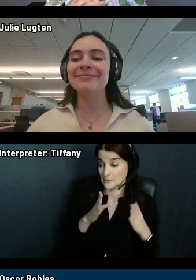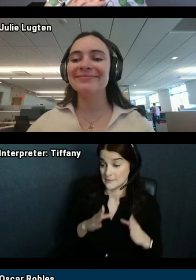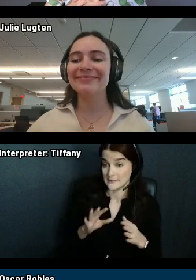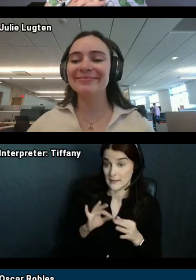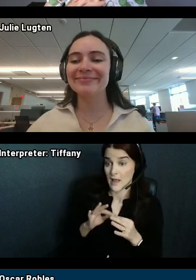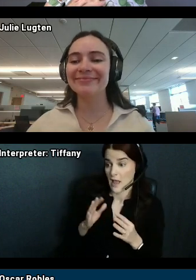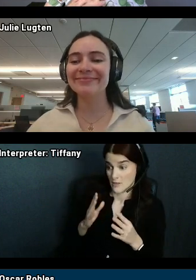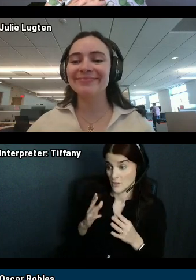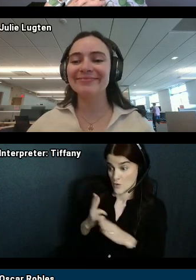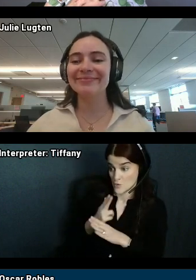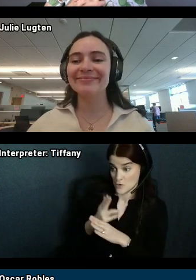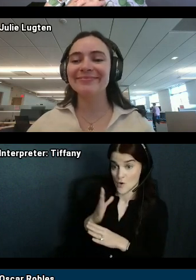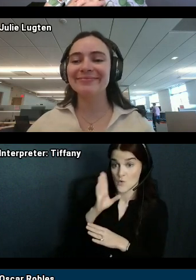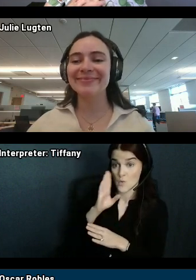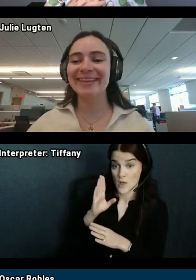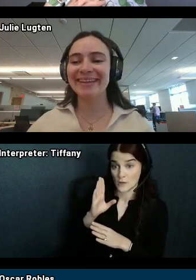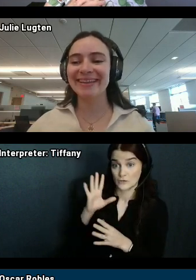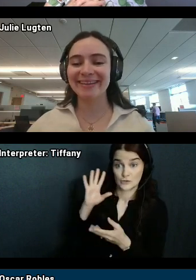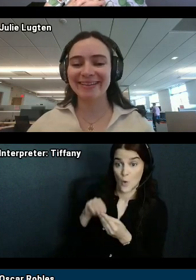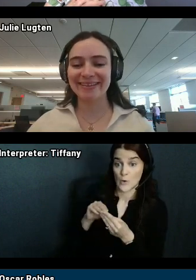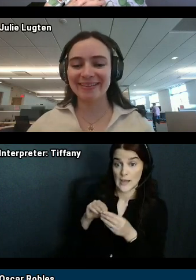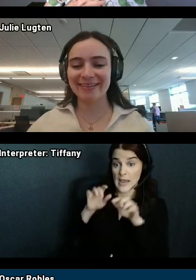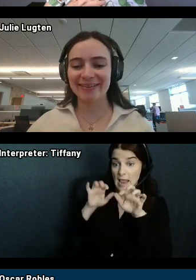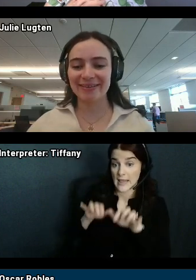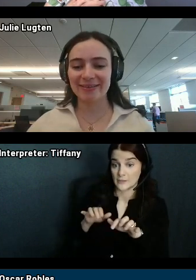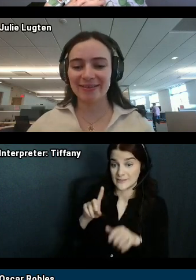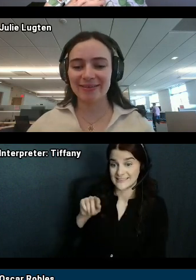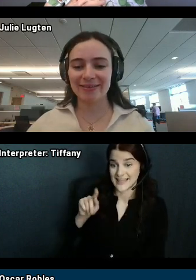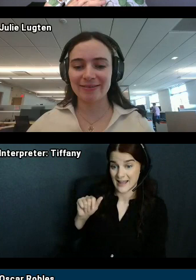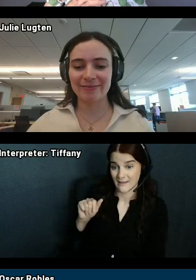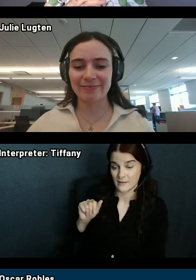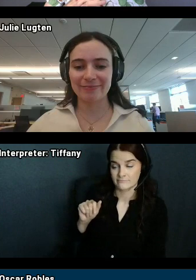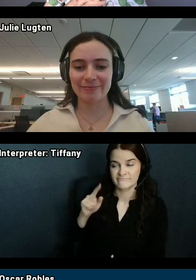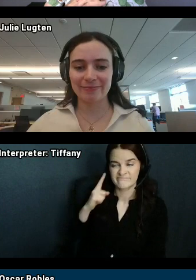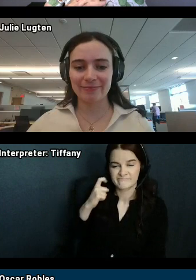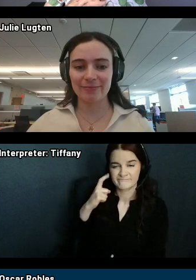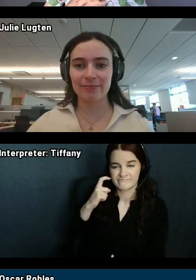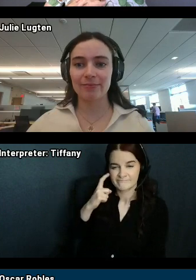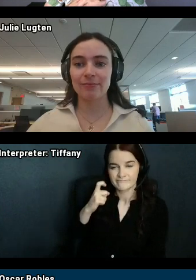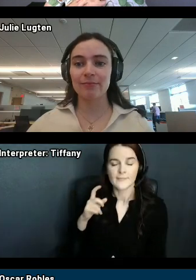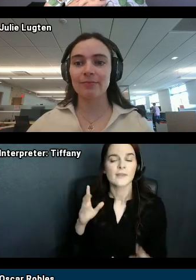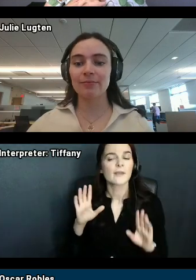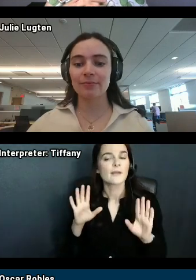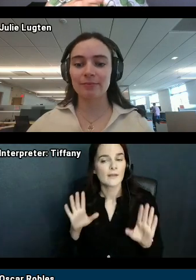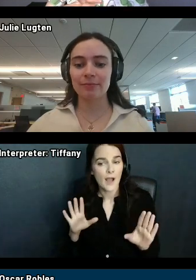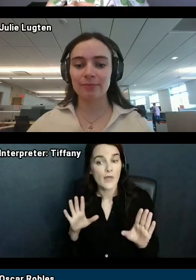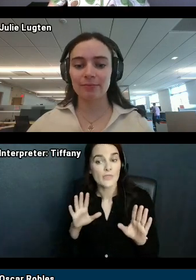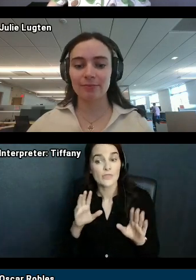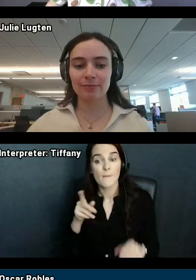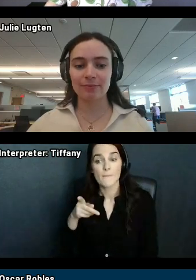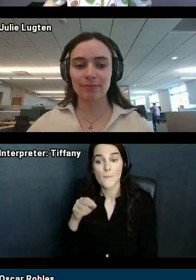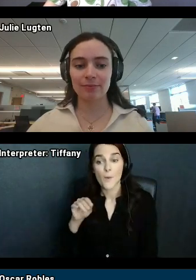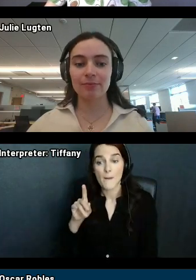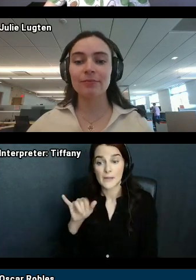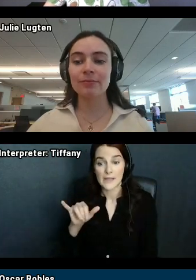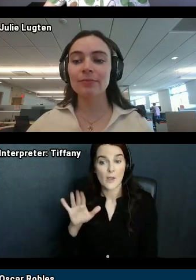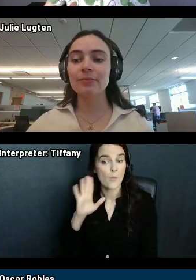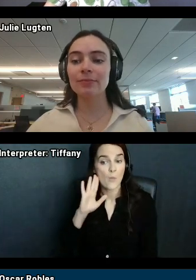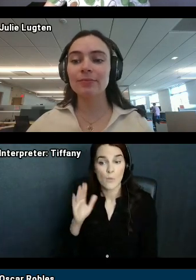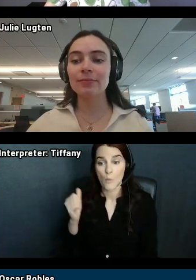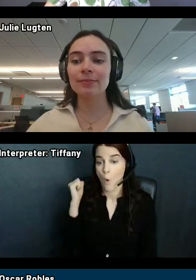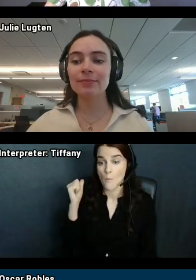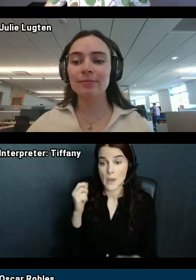data, be a little skeptical there. The property may not get used if it doesn't have the data in it. So we talked